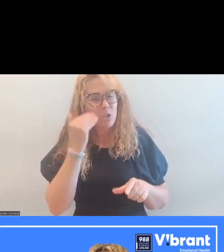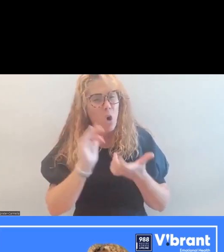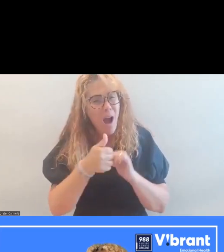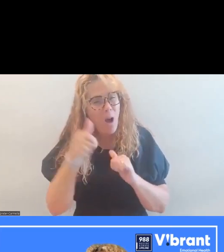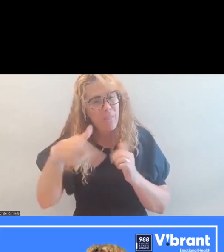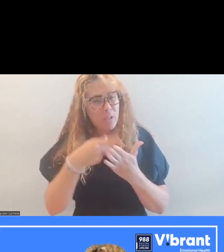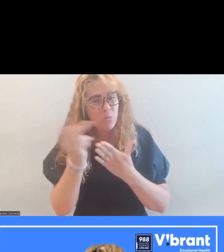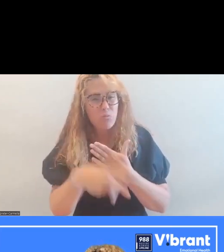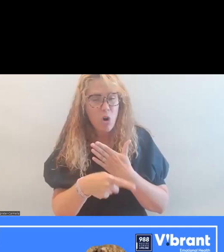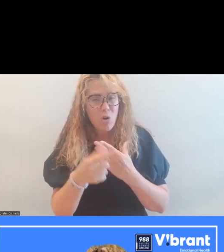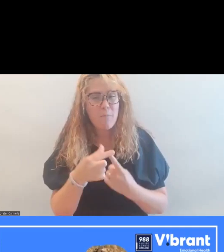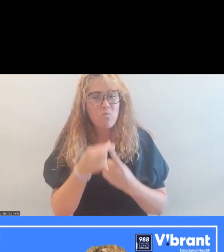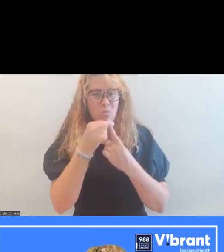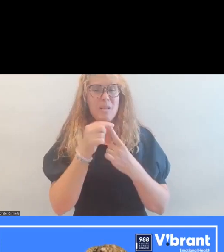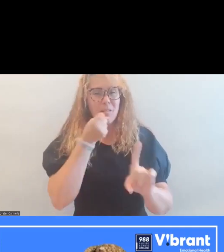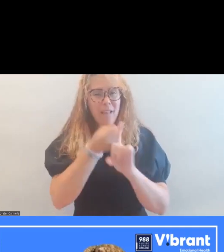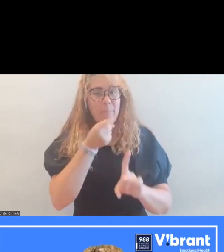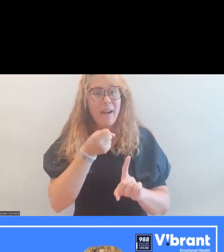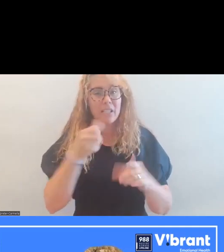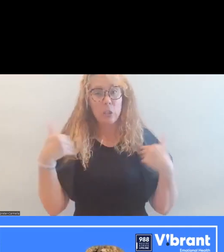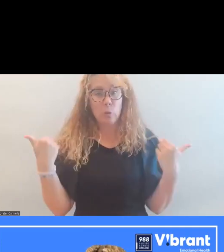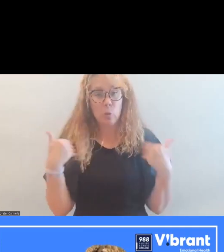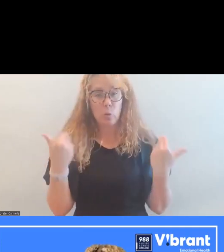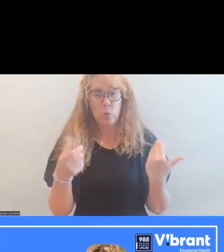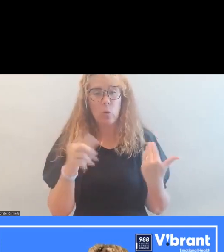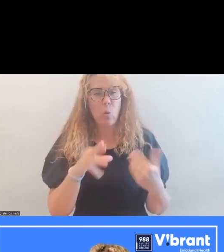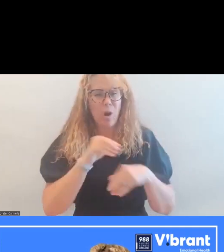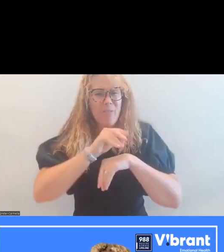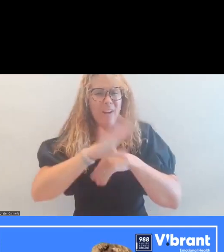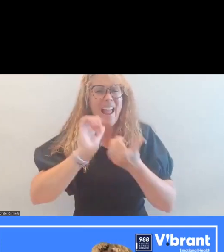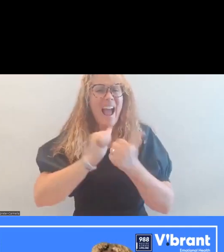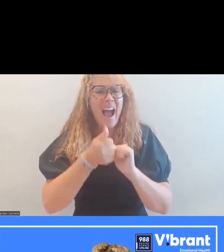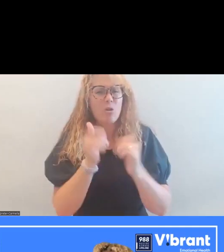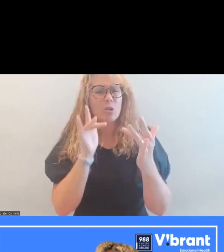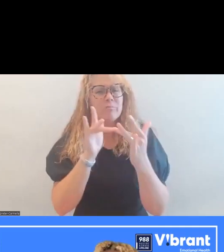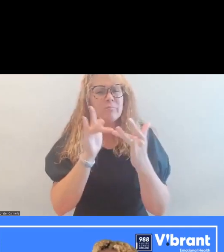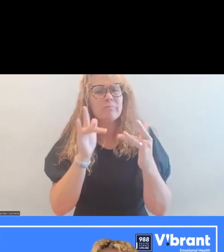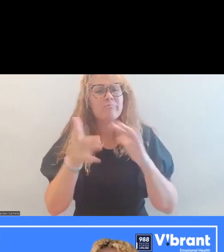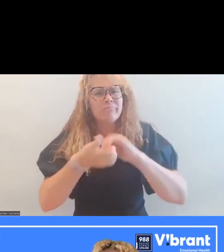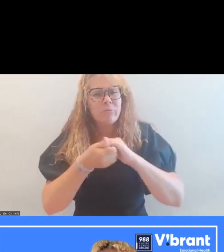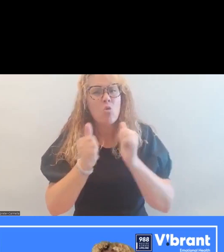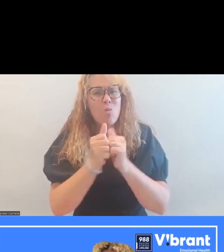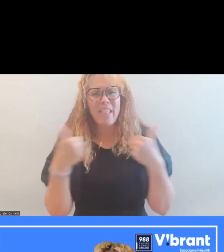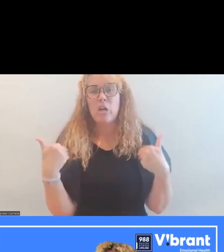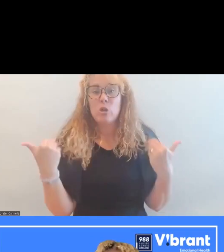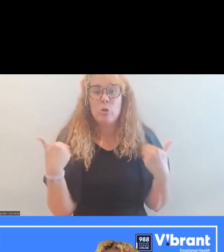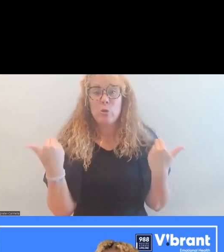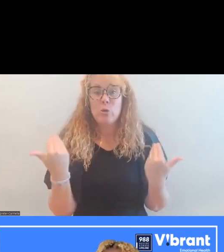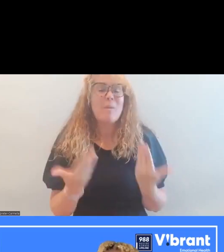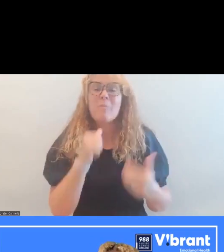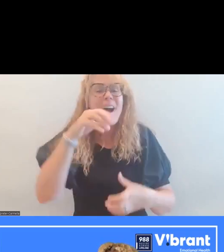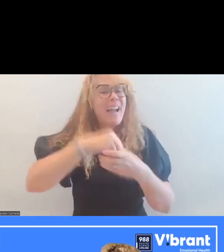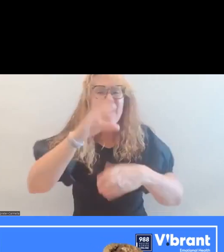uniquely impacted youth, or advice on how to best reach out to youth who may or may not be in that church